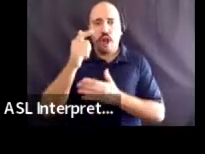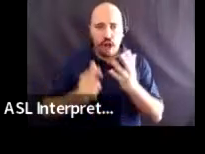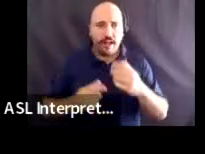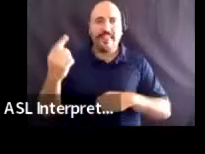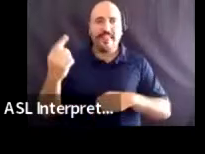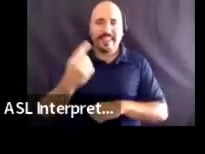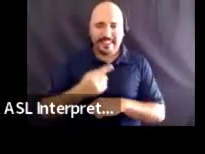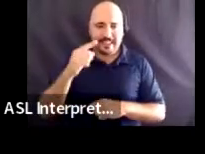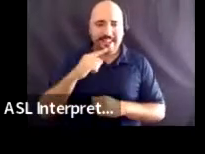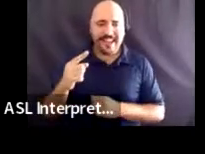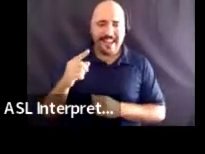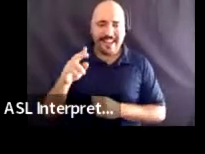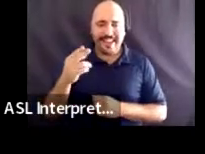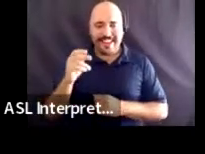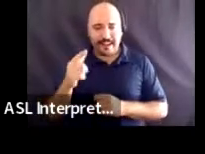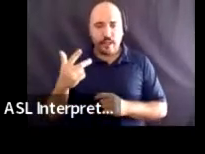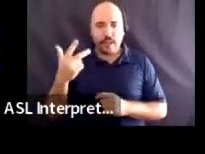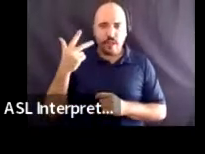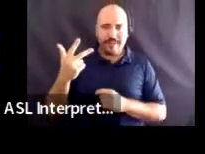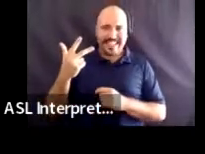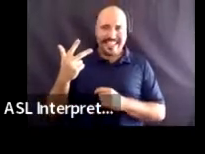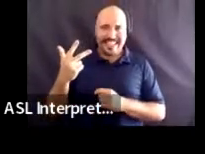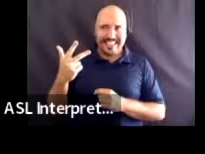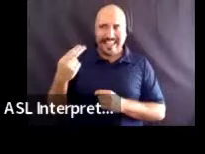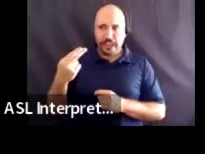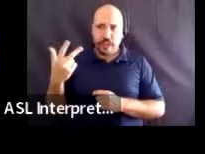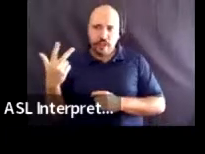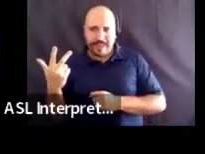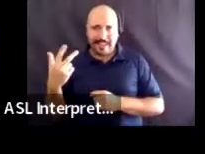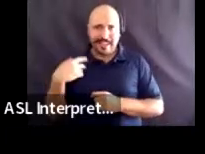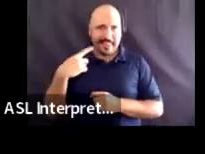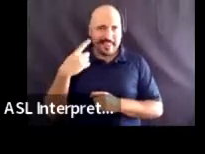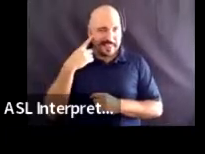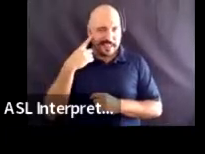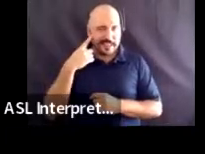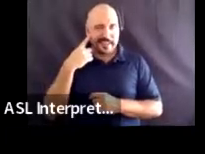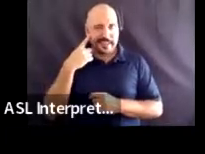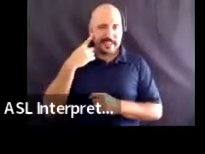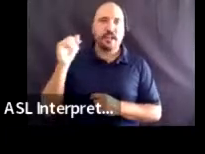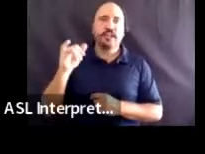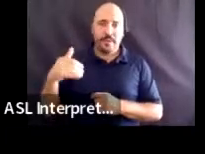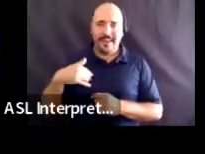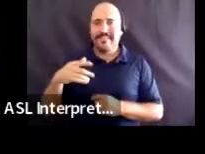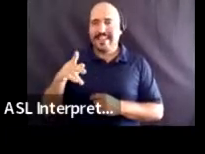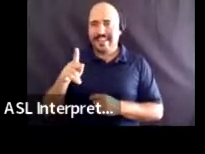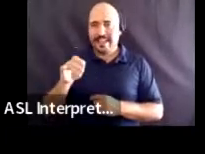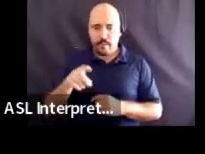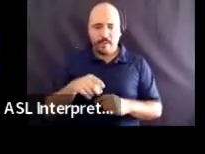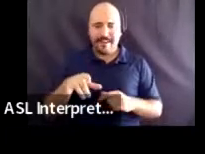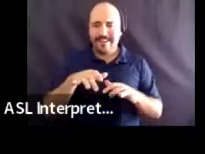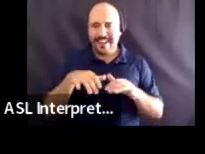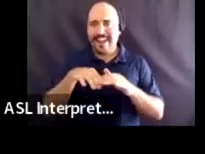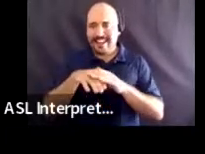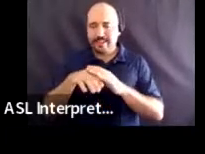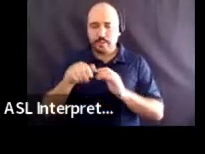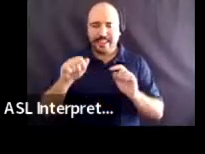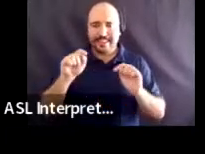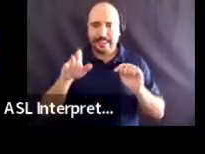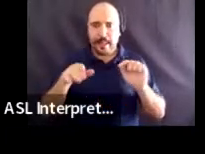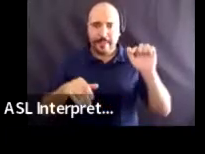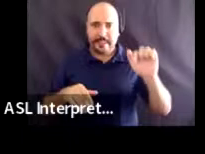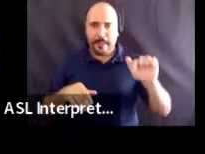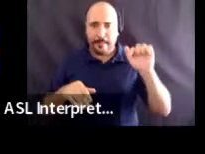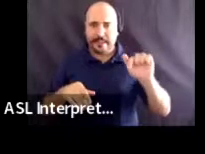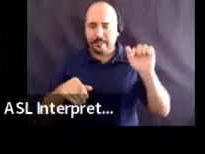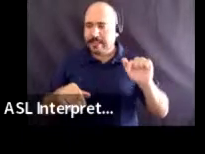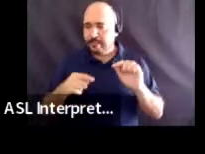heading 3s, I believe. And they also have keyboard access, right? So you can just tab from one day to